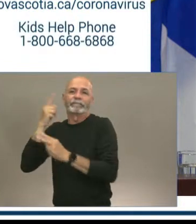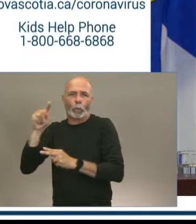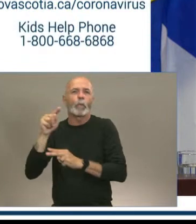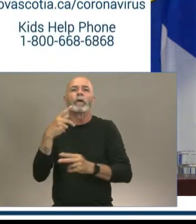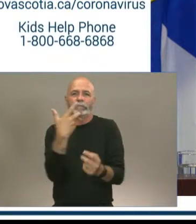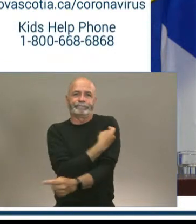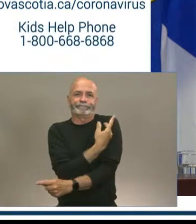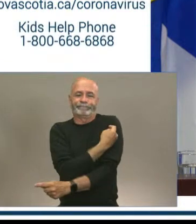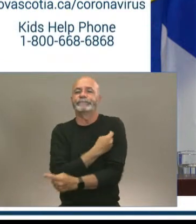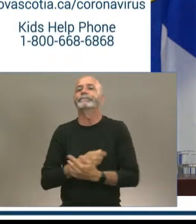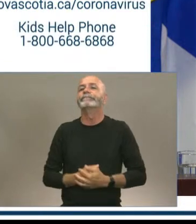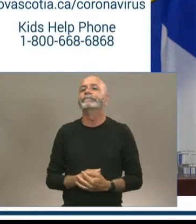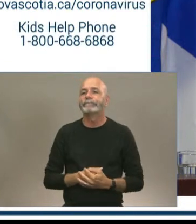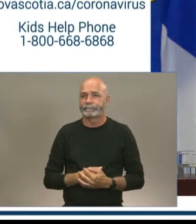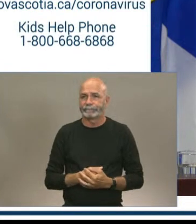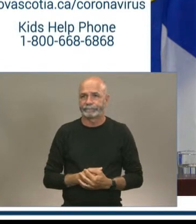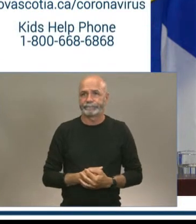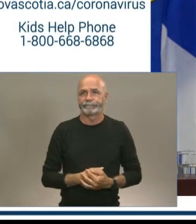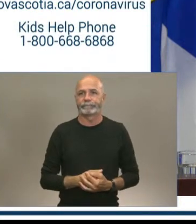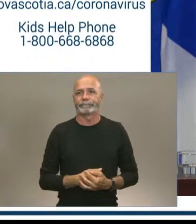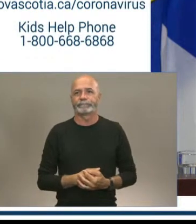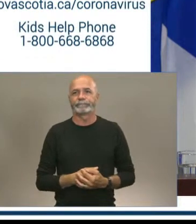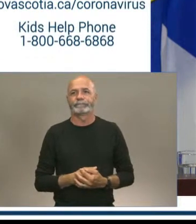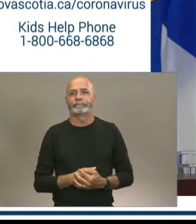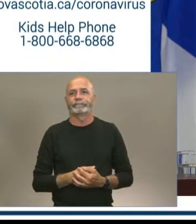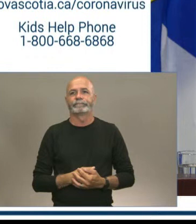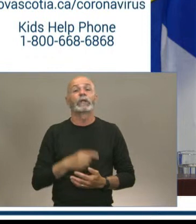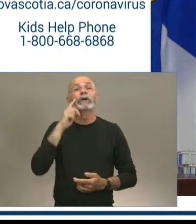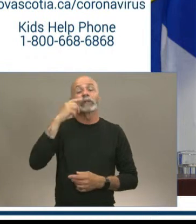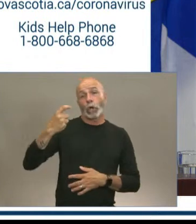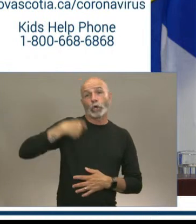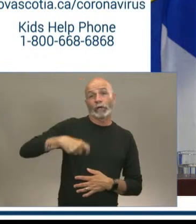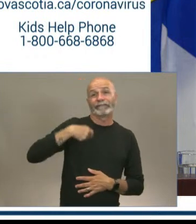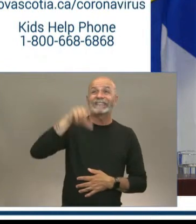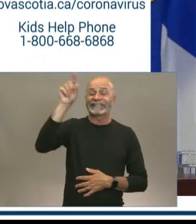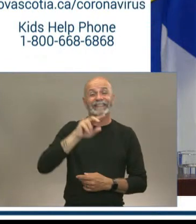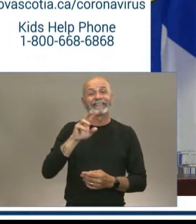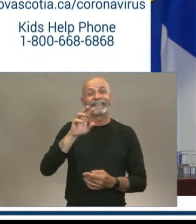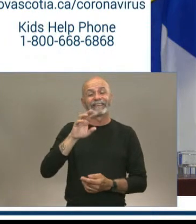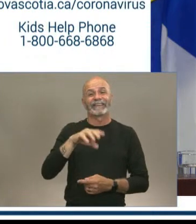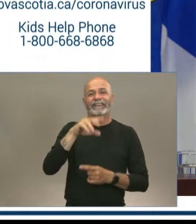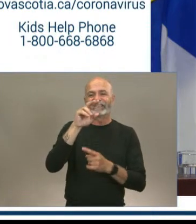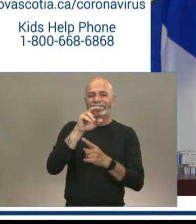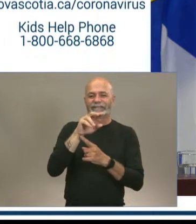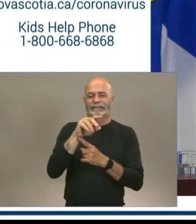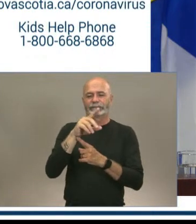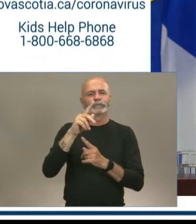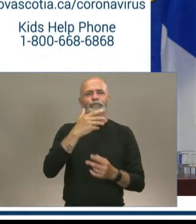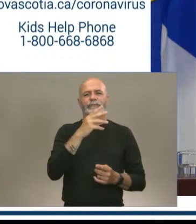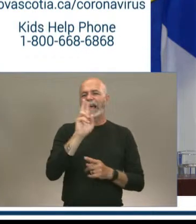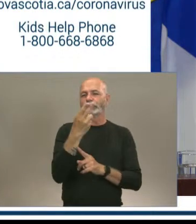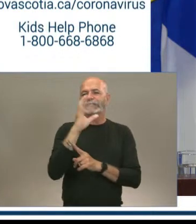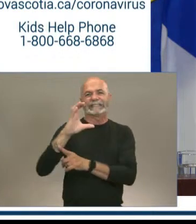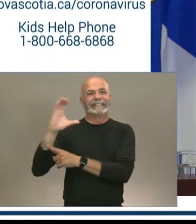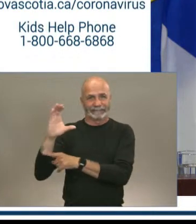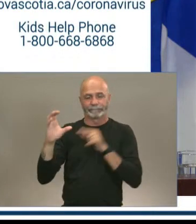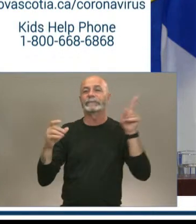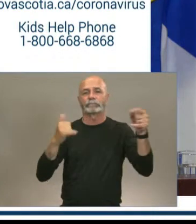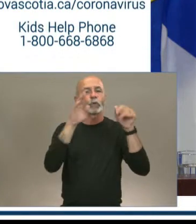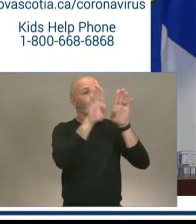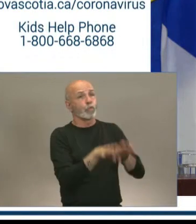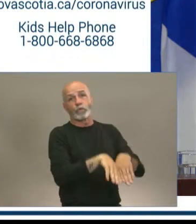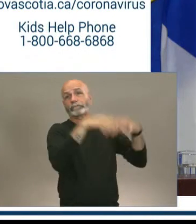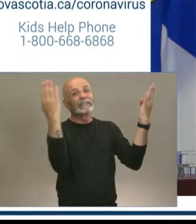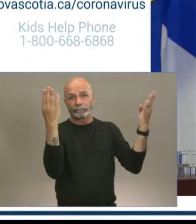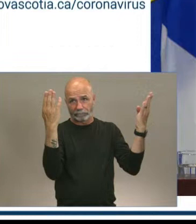dose appointments, the Convention Centre in Halifax is now open to walk-ins. And this is for people who have not yet received their first